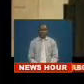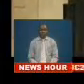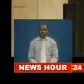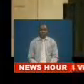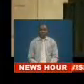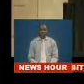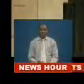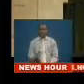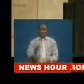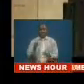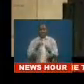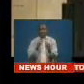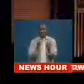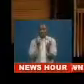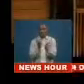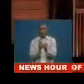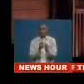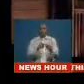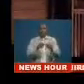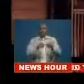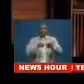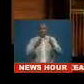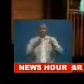The Smiling Bat was the show opener.